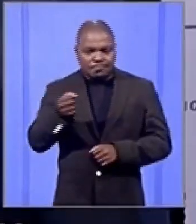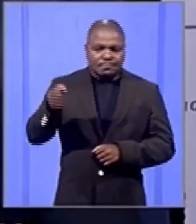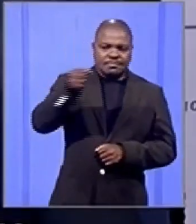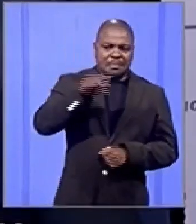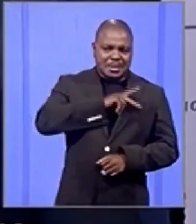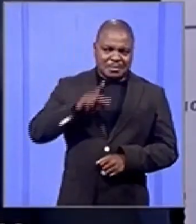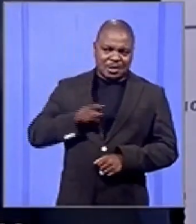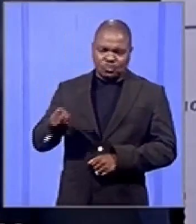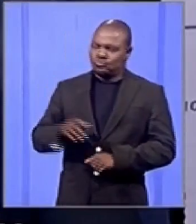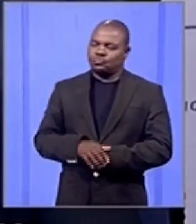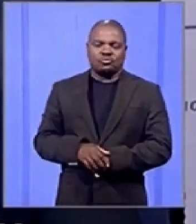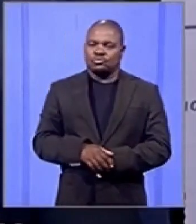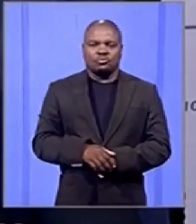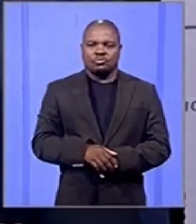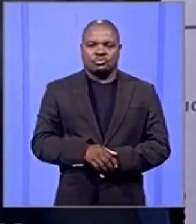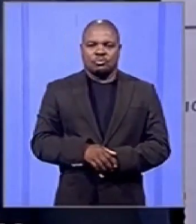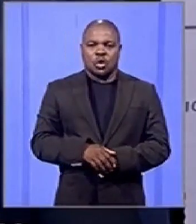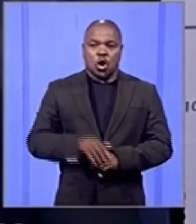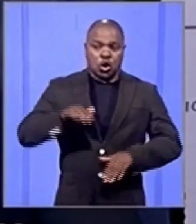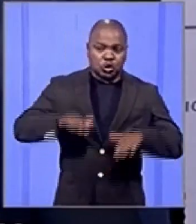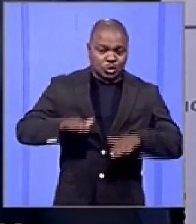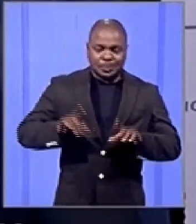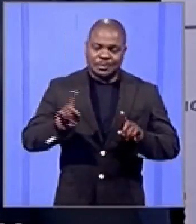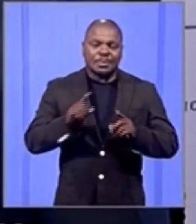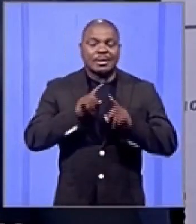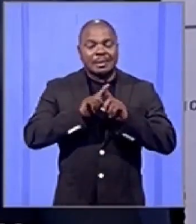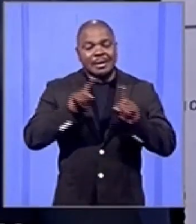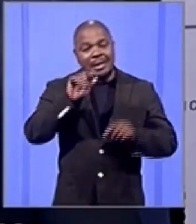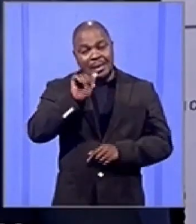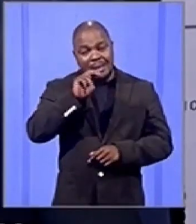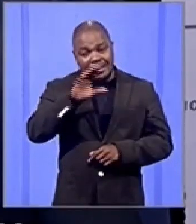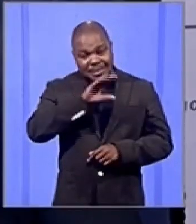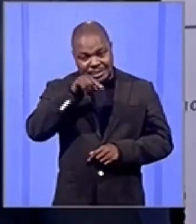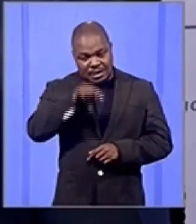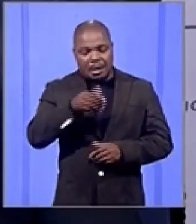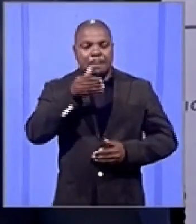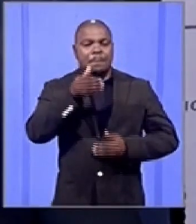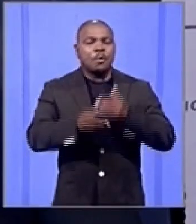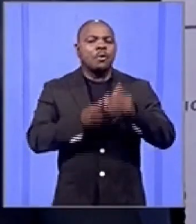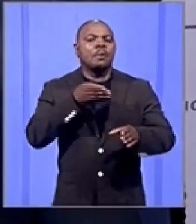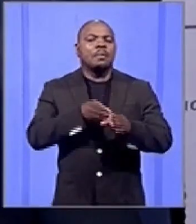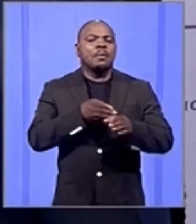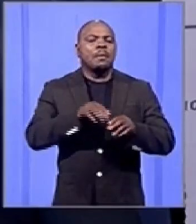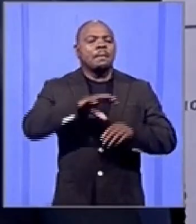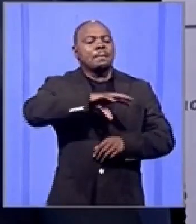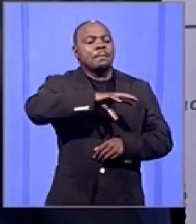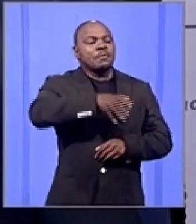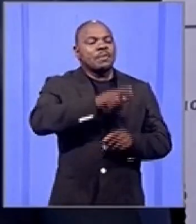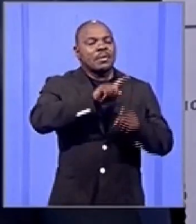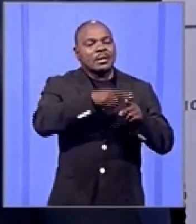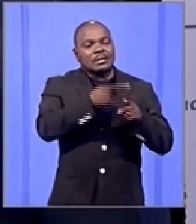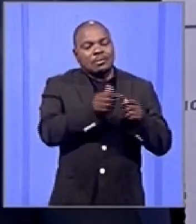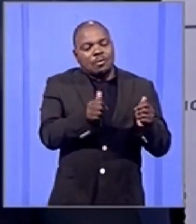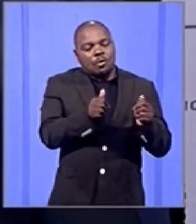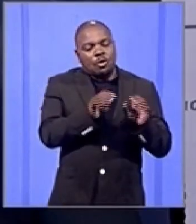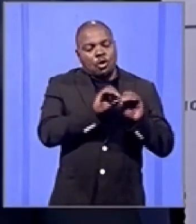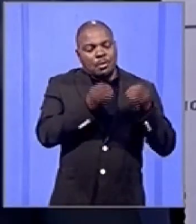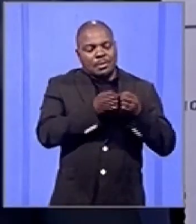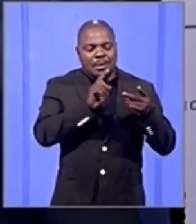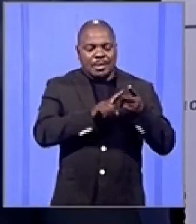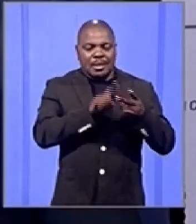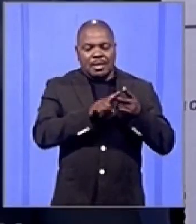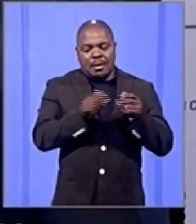the ANC there are processes. A provincial executive committee with its alliance partners, they